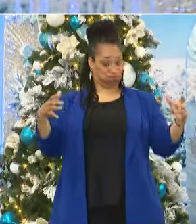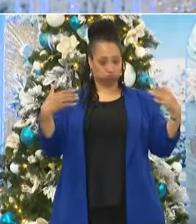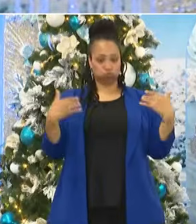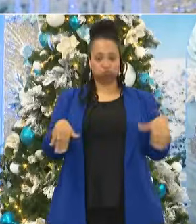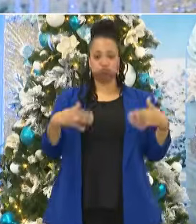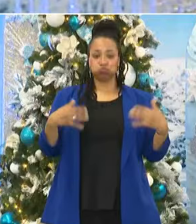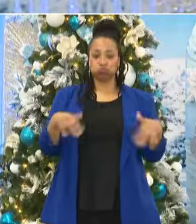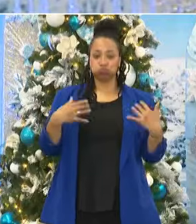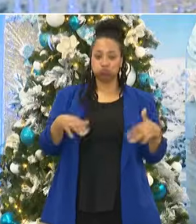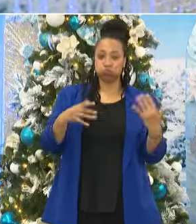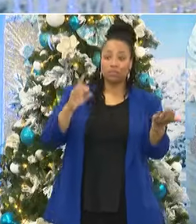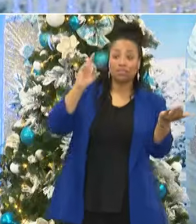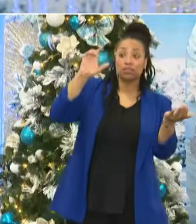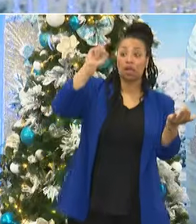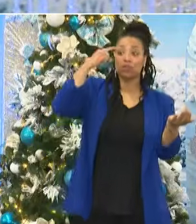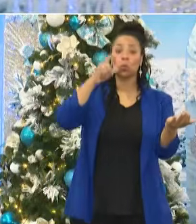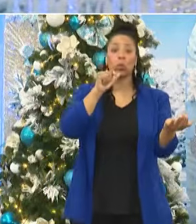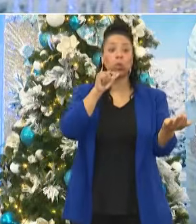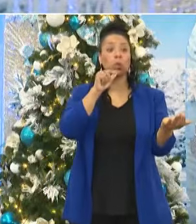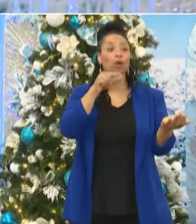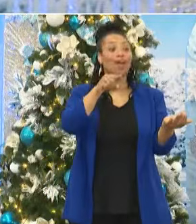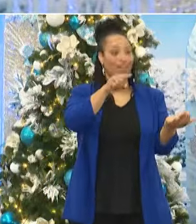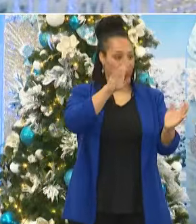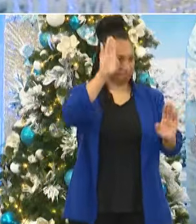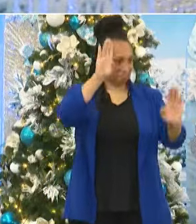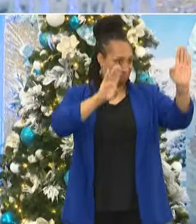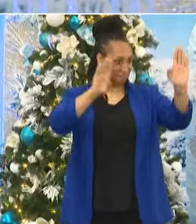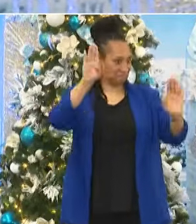and be recognized.